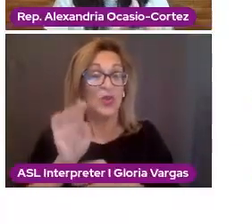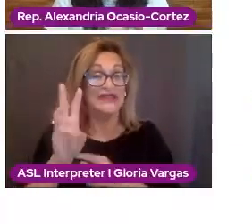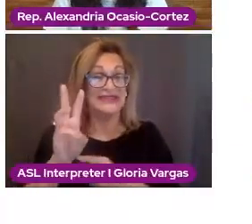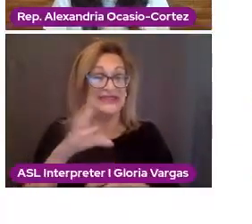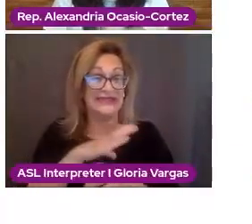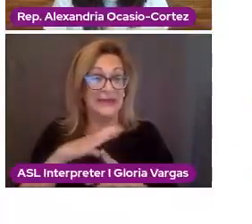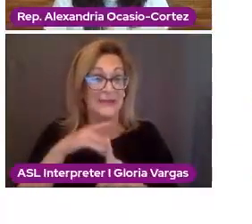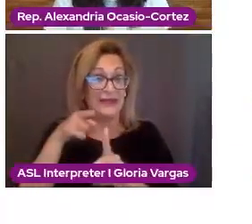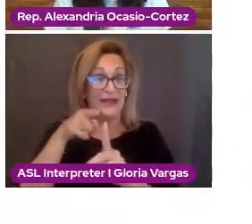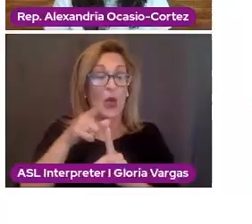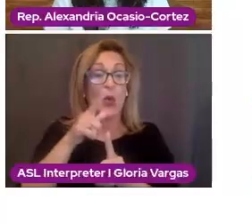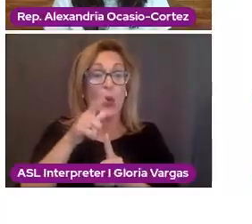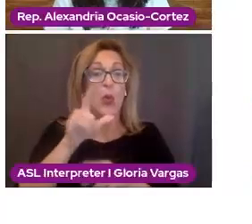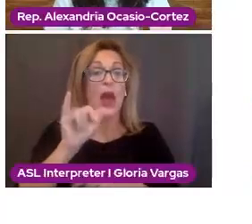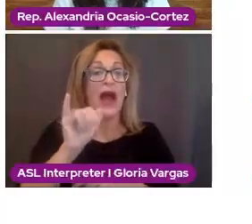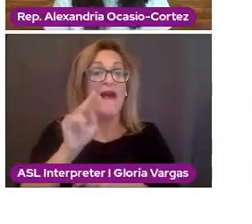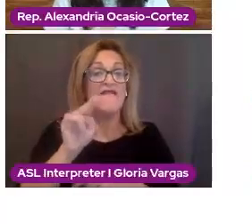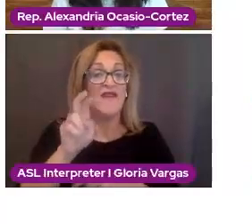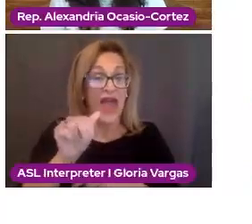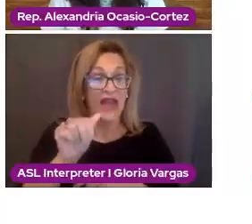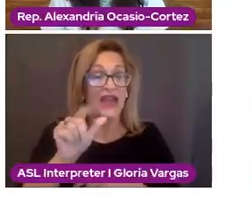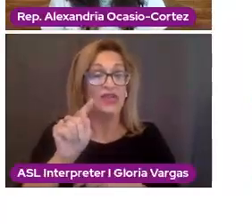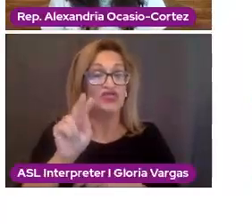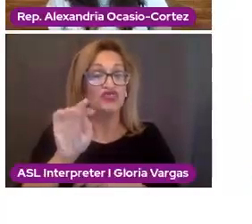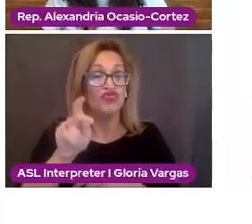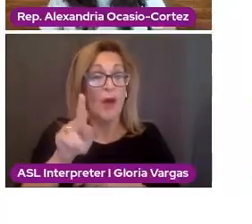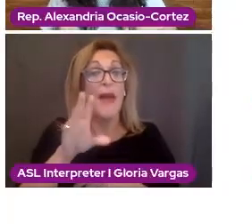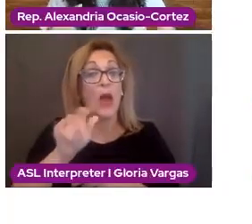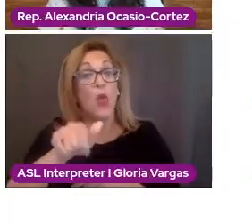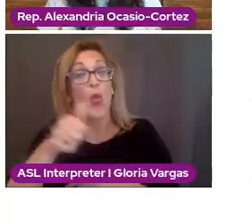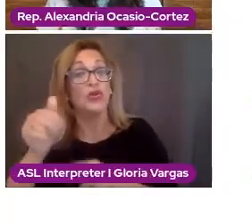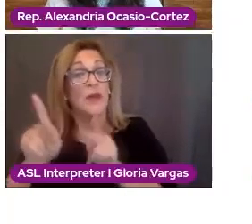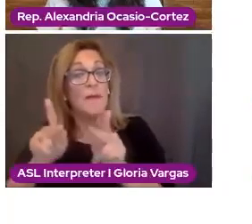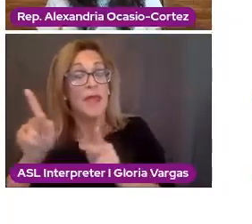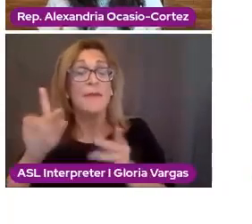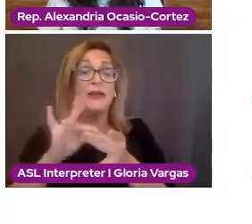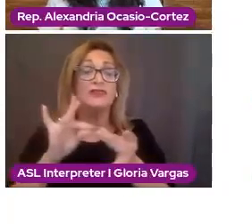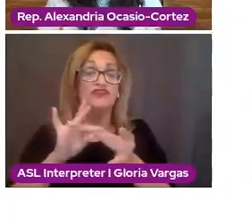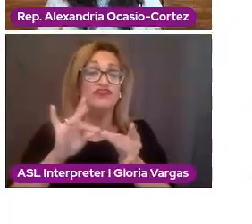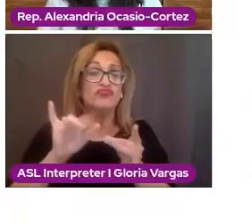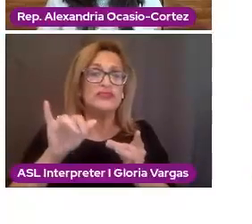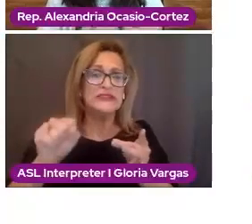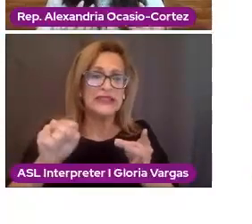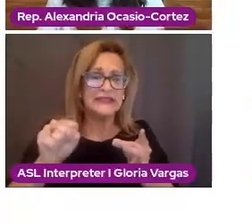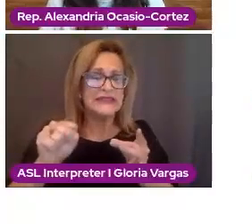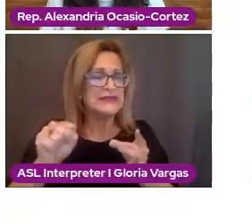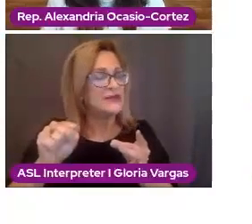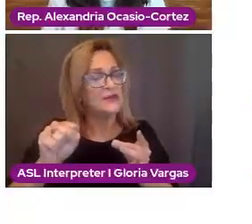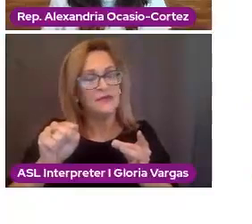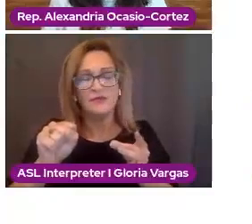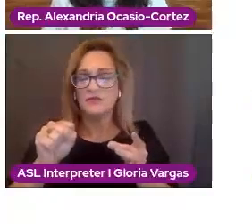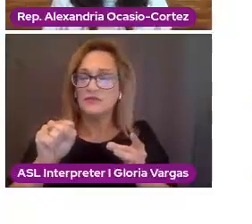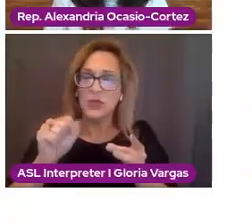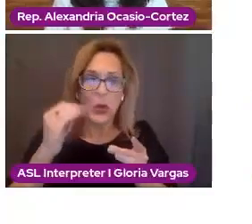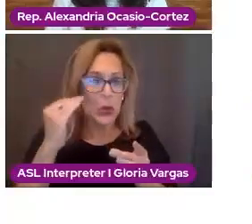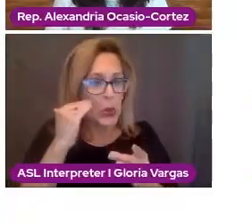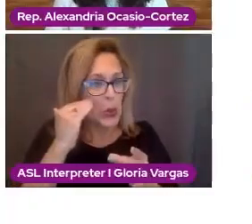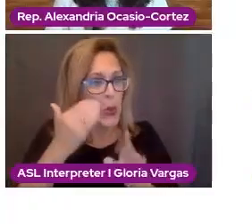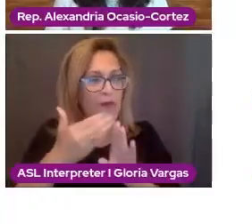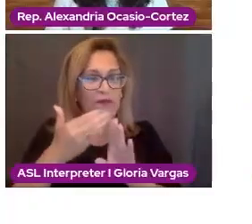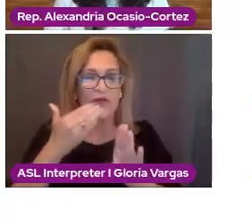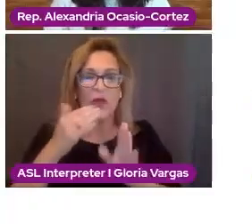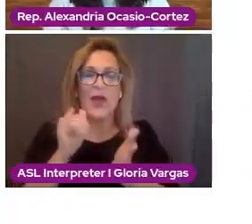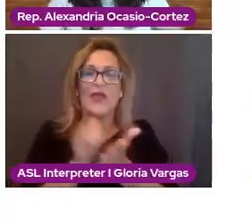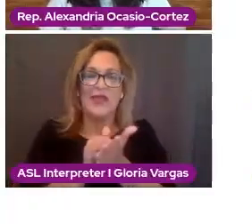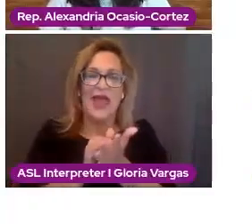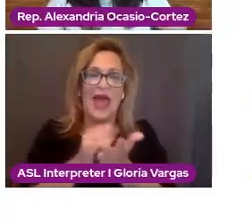there was no evidence that Trump won the election, again, starting to add to this picture of